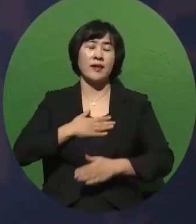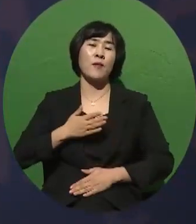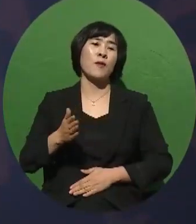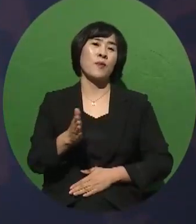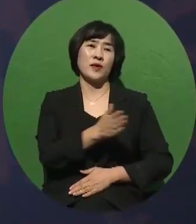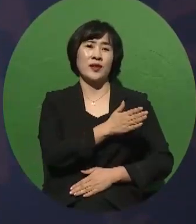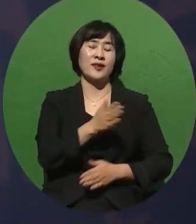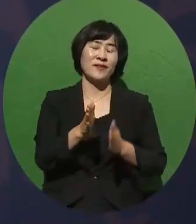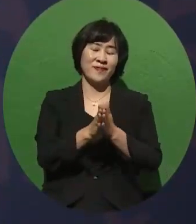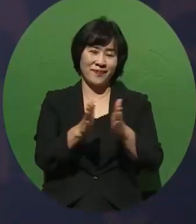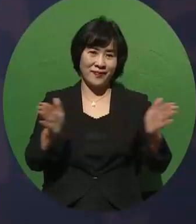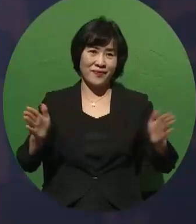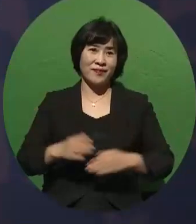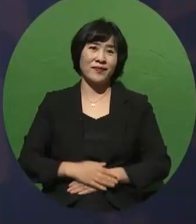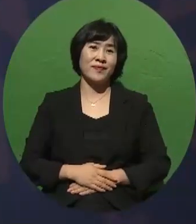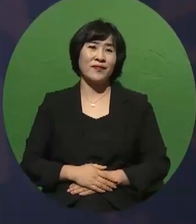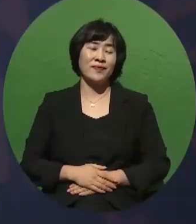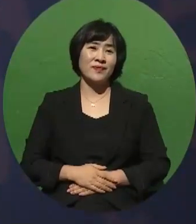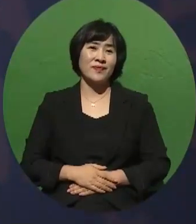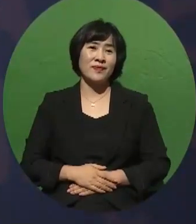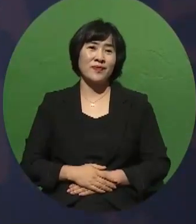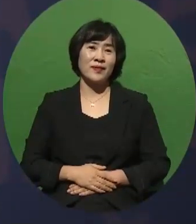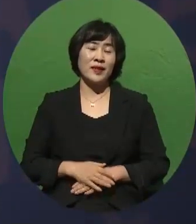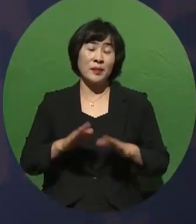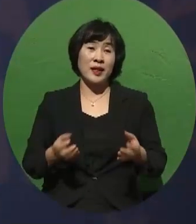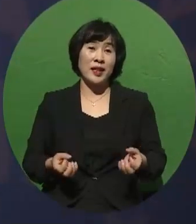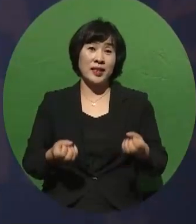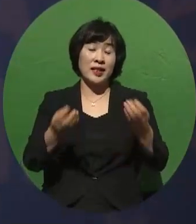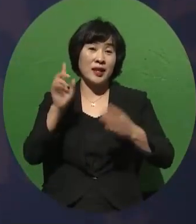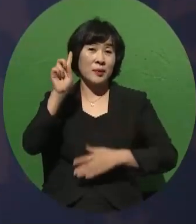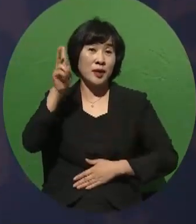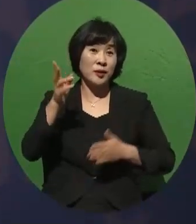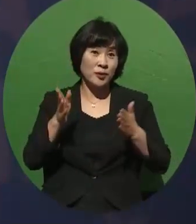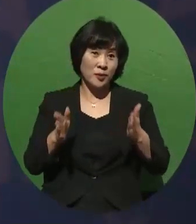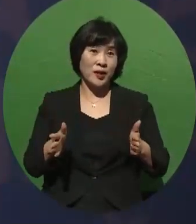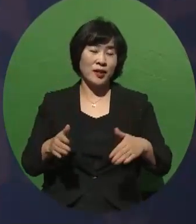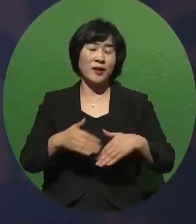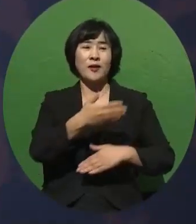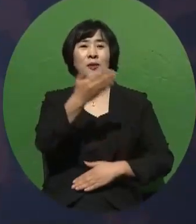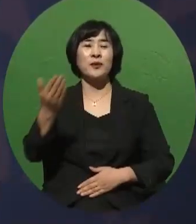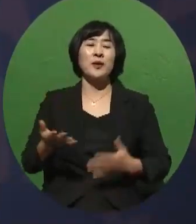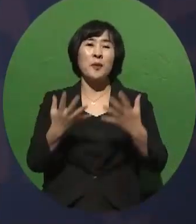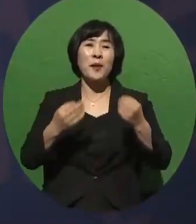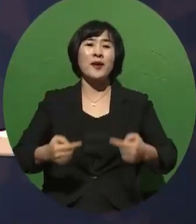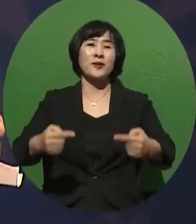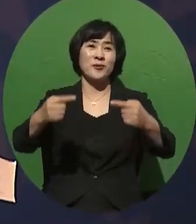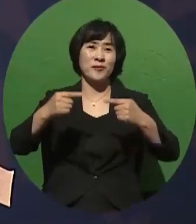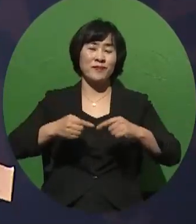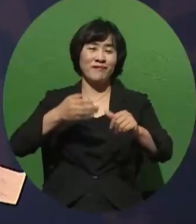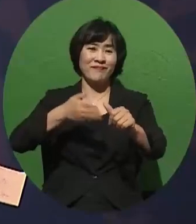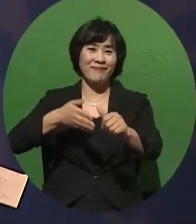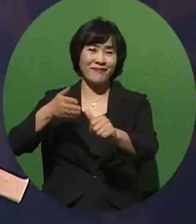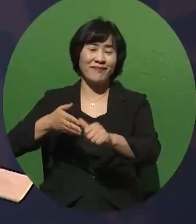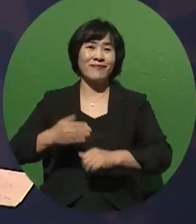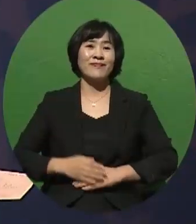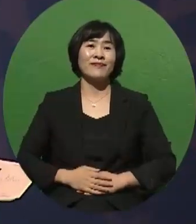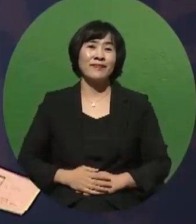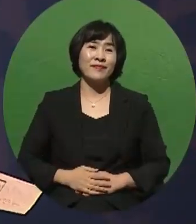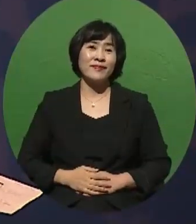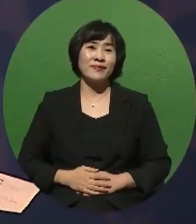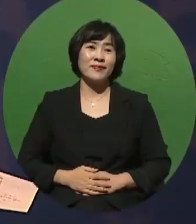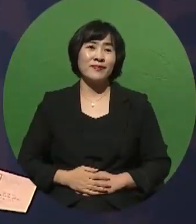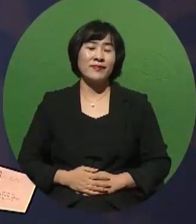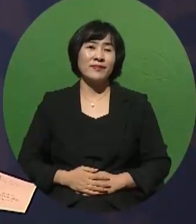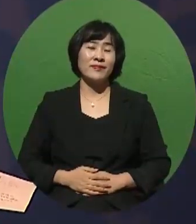responsibility and the peace, everything starts from us. From this two-day forum, we may